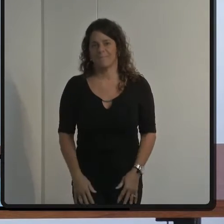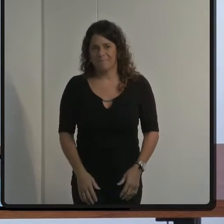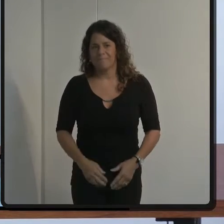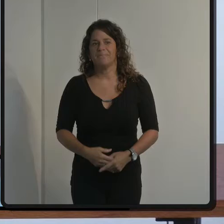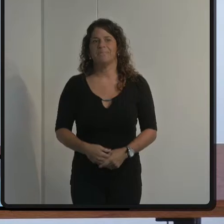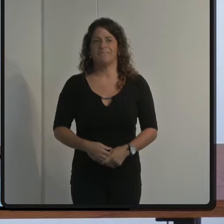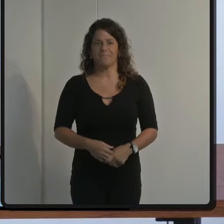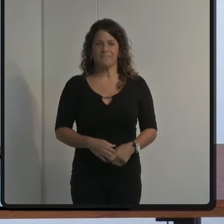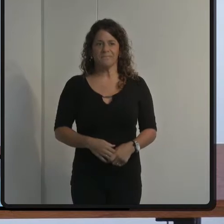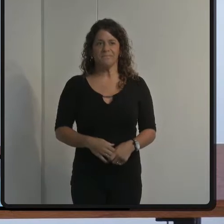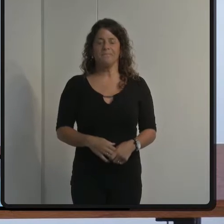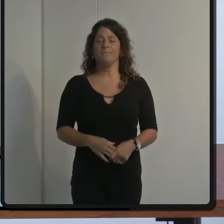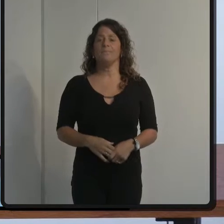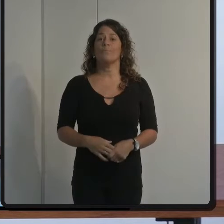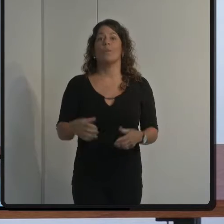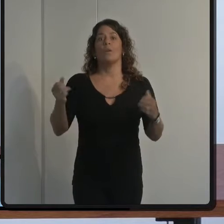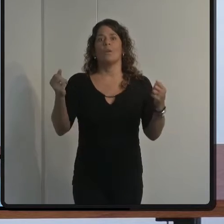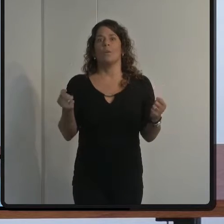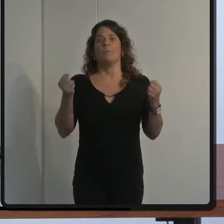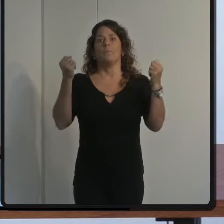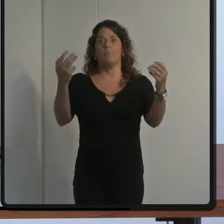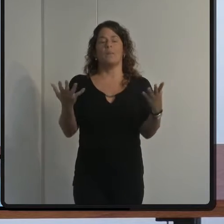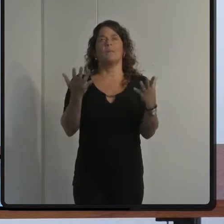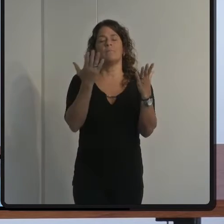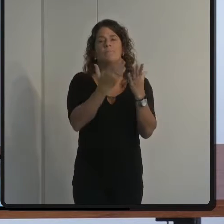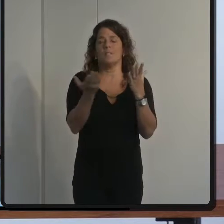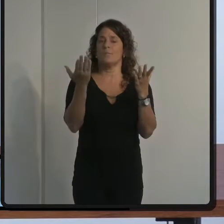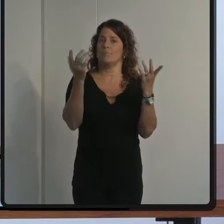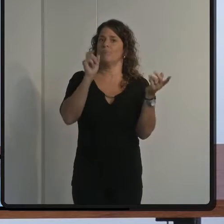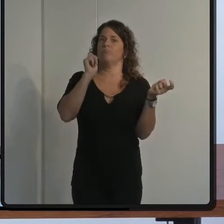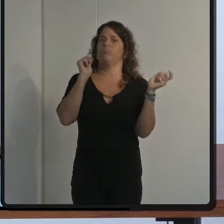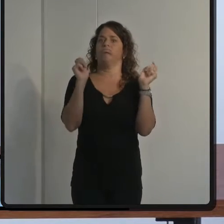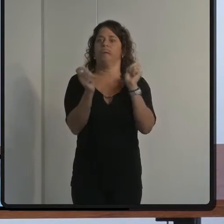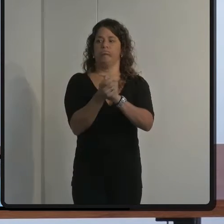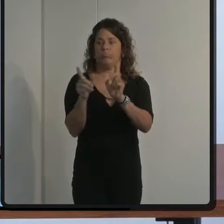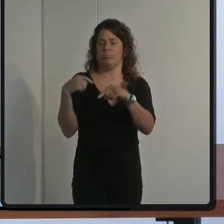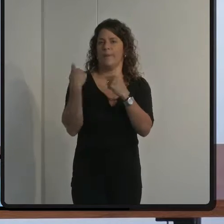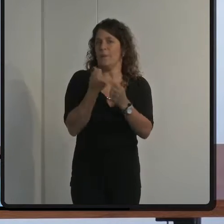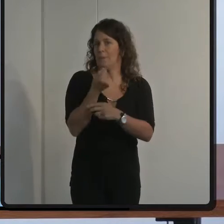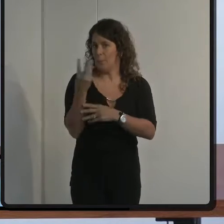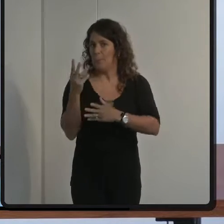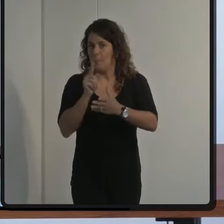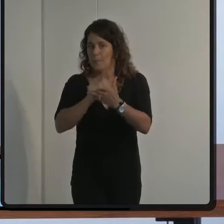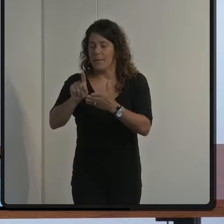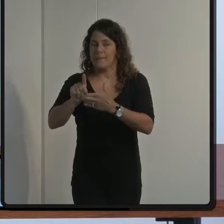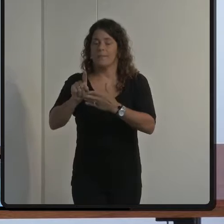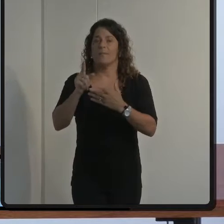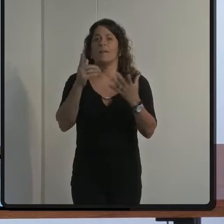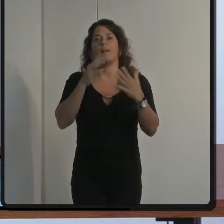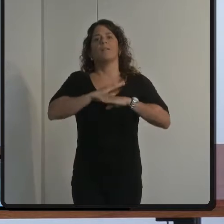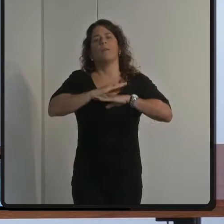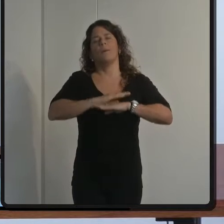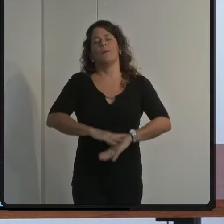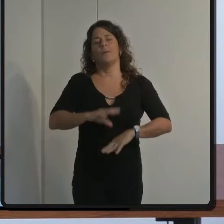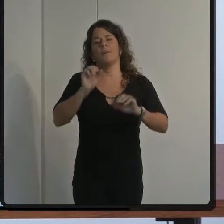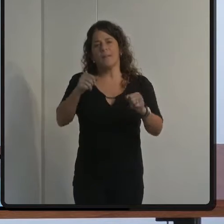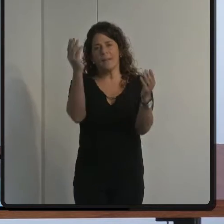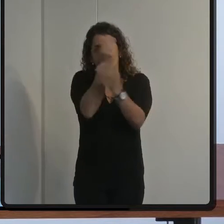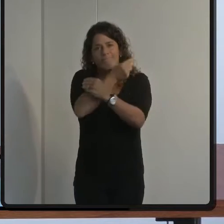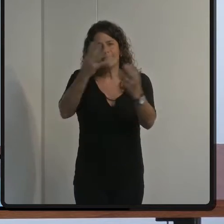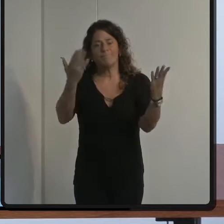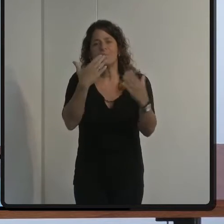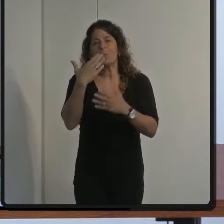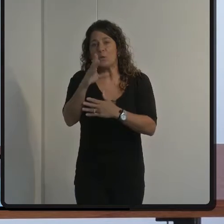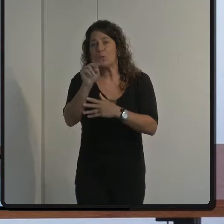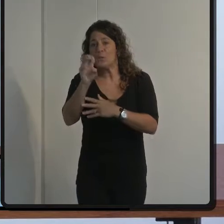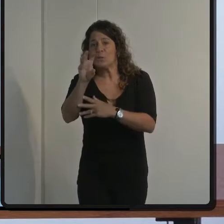conference. A lot has changed in the past few weeks. It's a relief to finally be able to share some very good news.